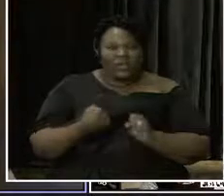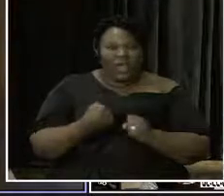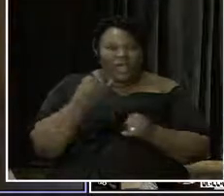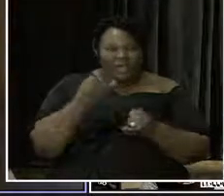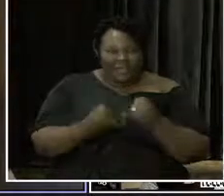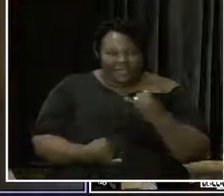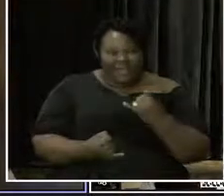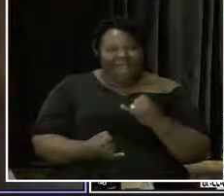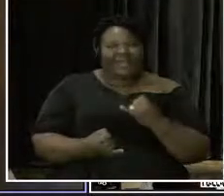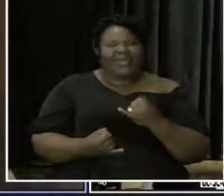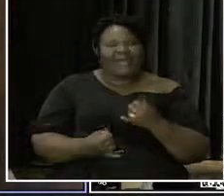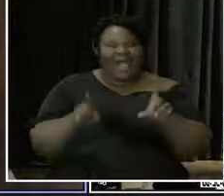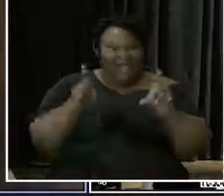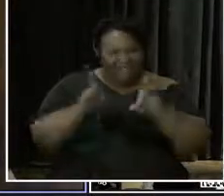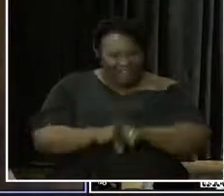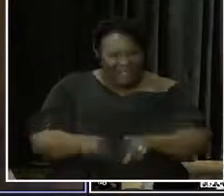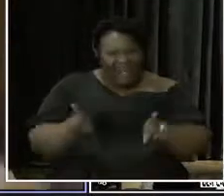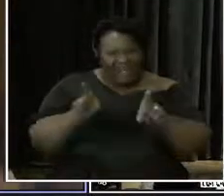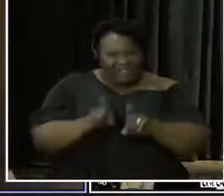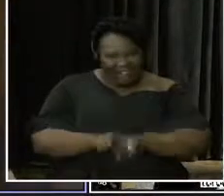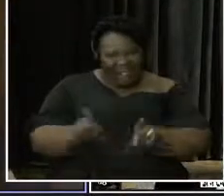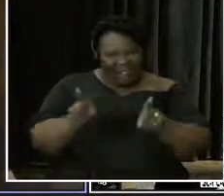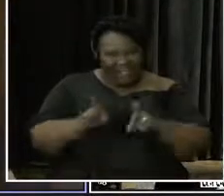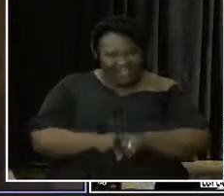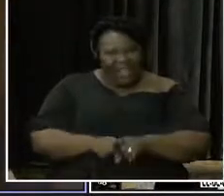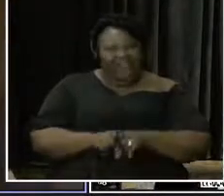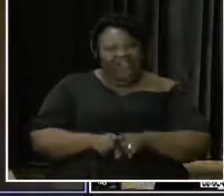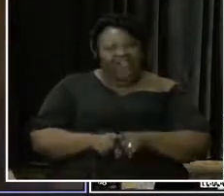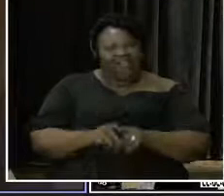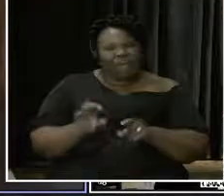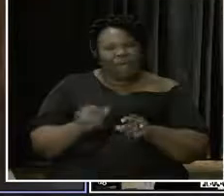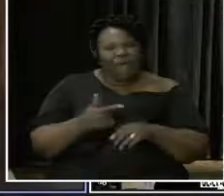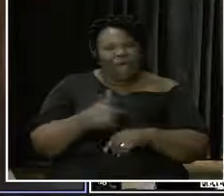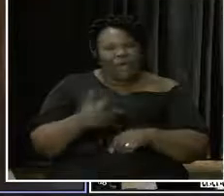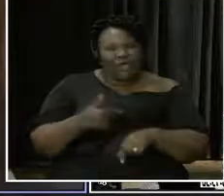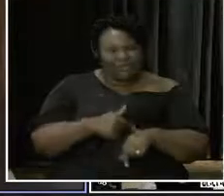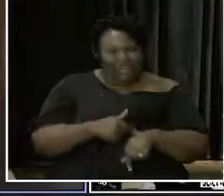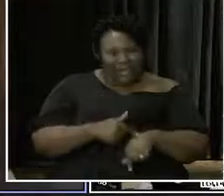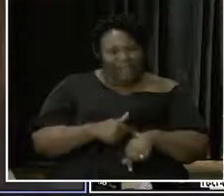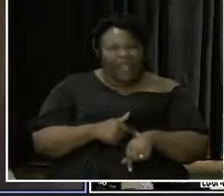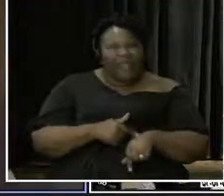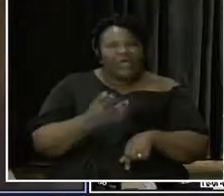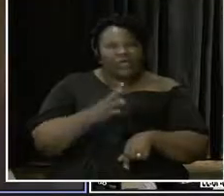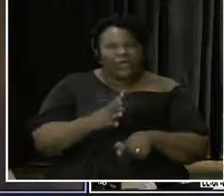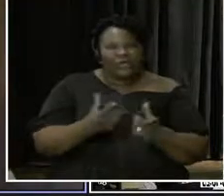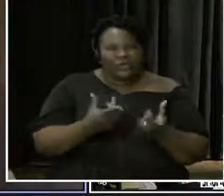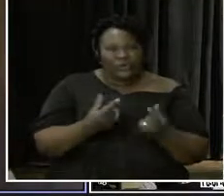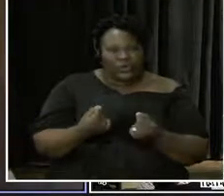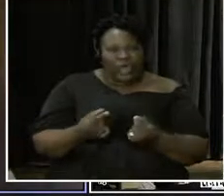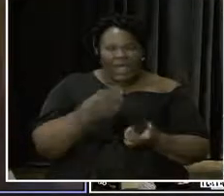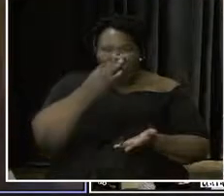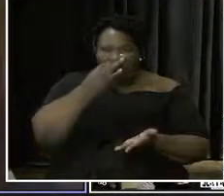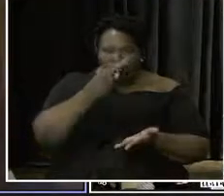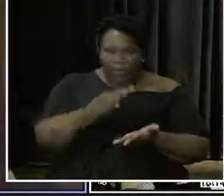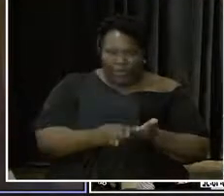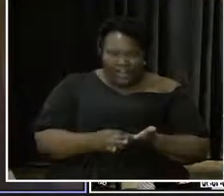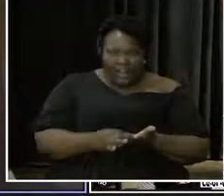and over and over again. And that's what we're doing here. We have a proposal which